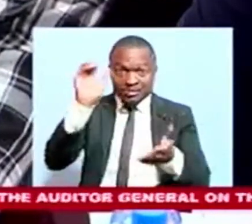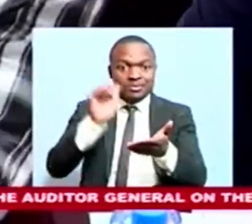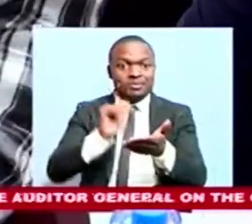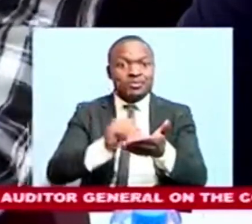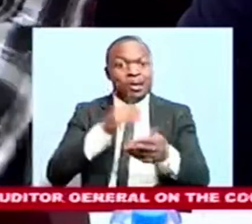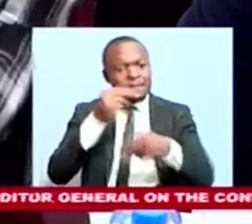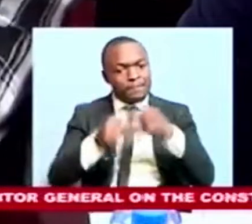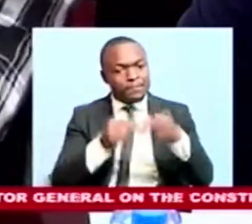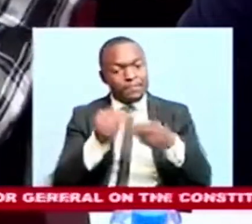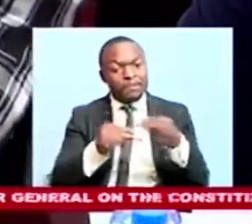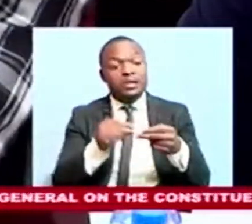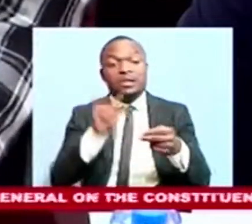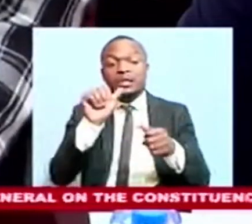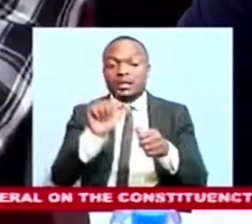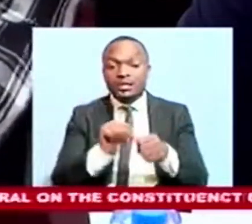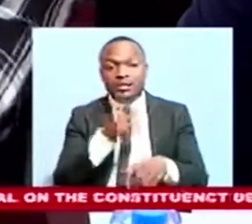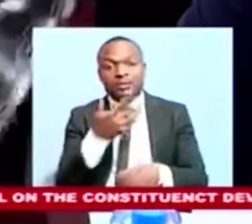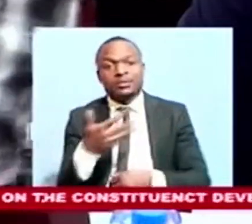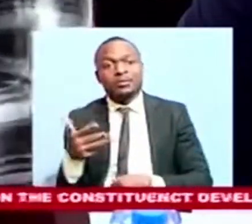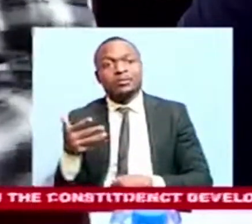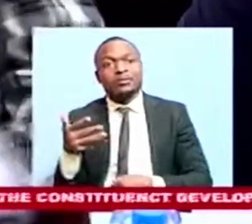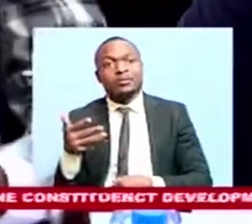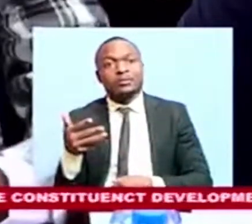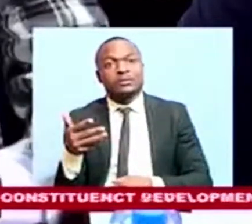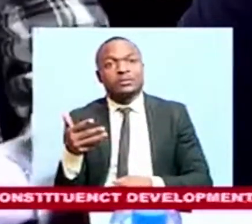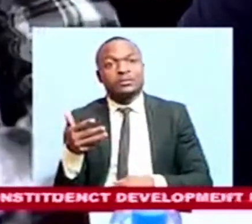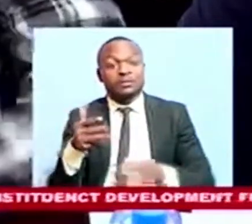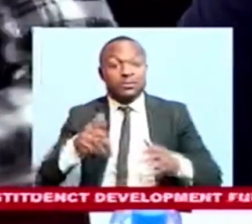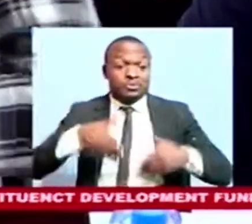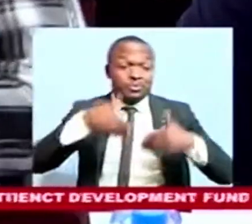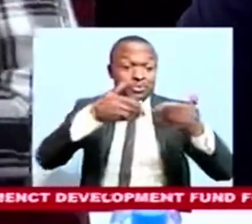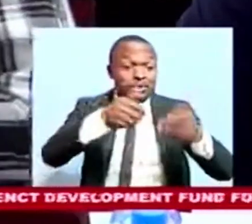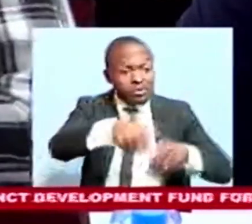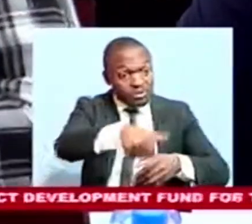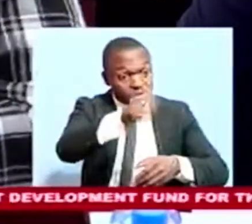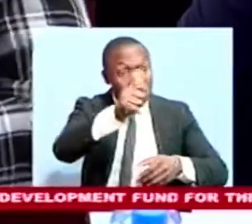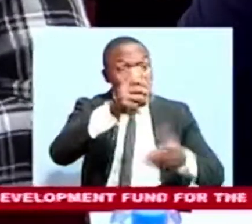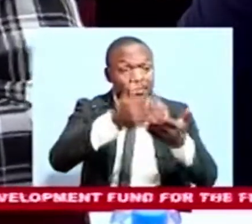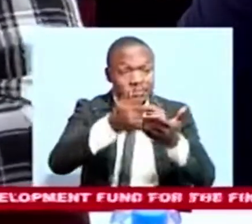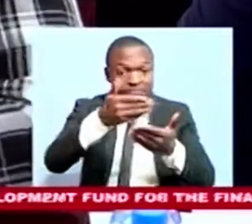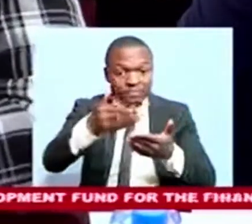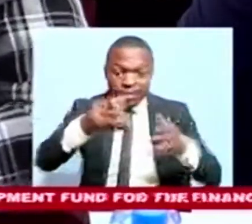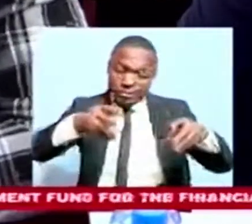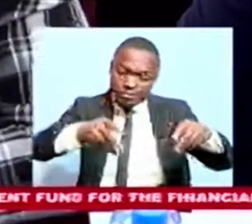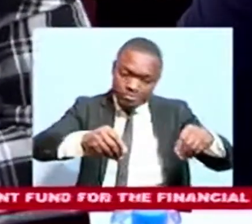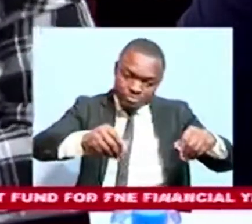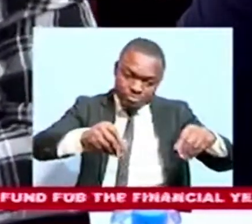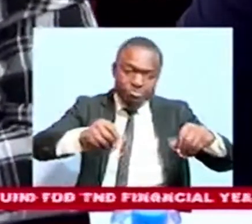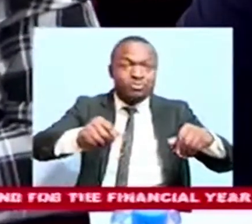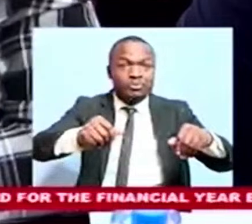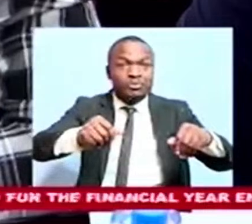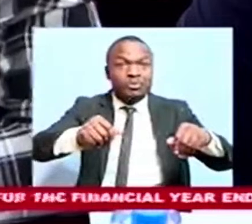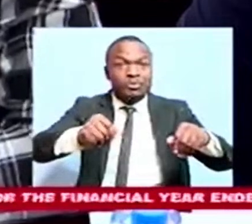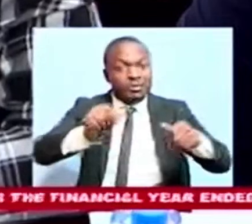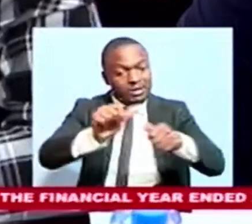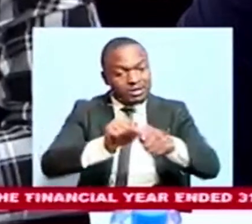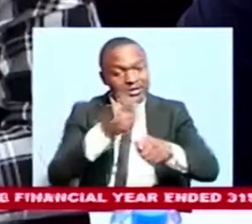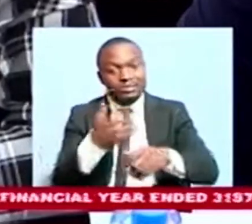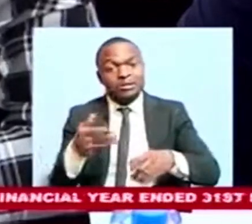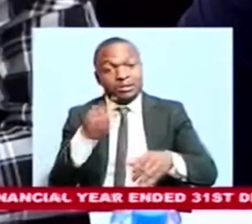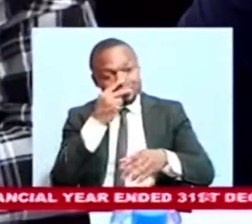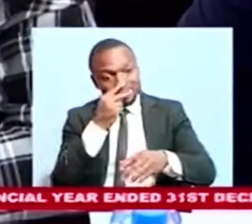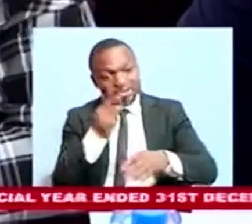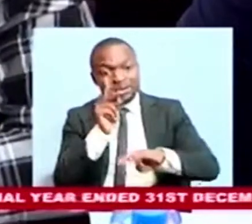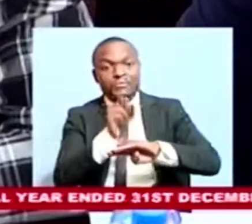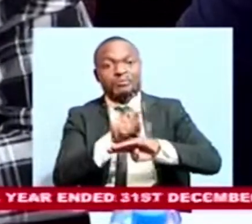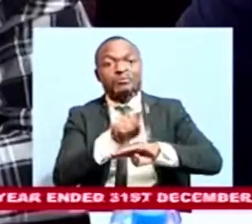to, everything was like reverted back to him to be buying those sand and everything in place so that to see that project